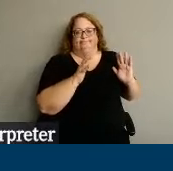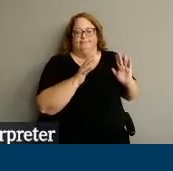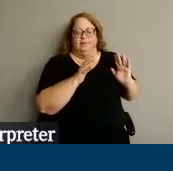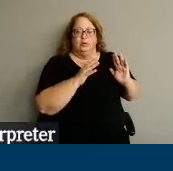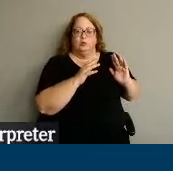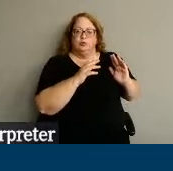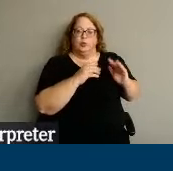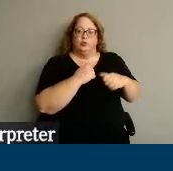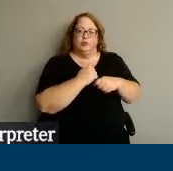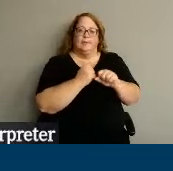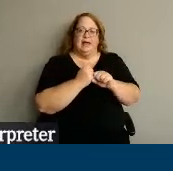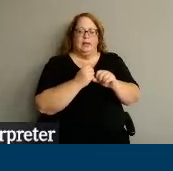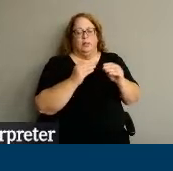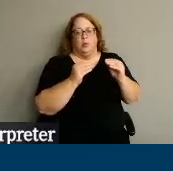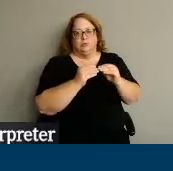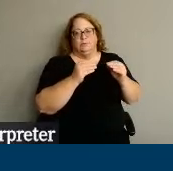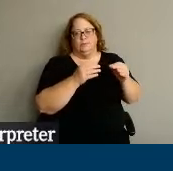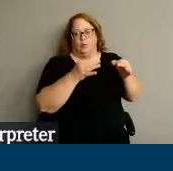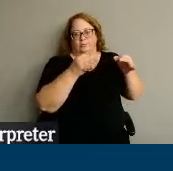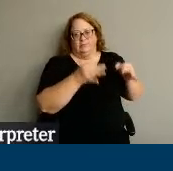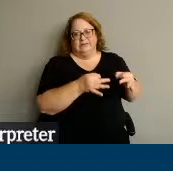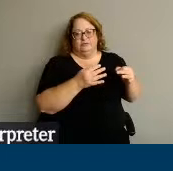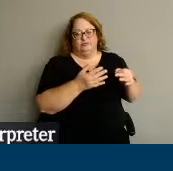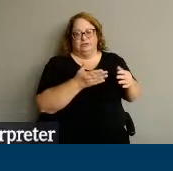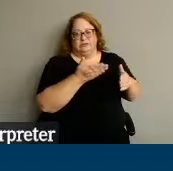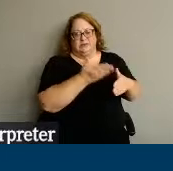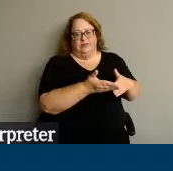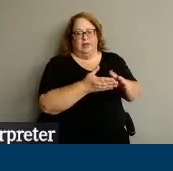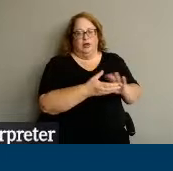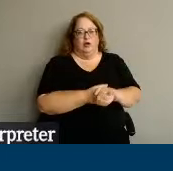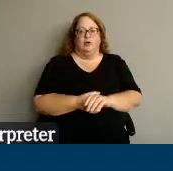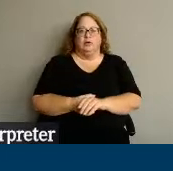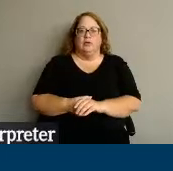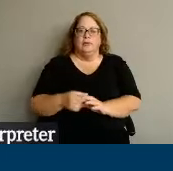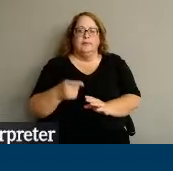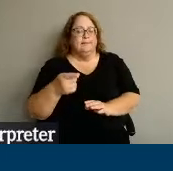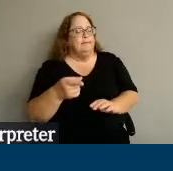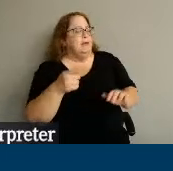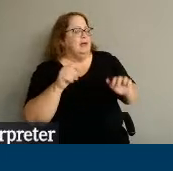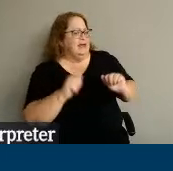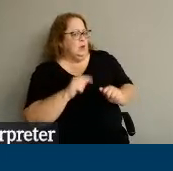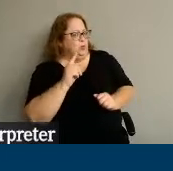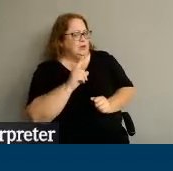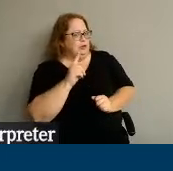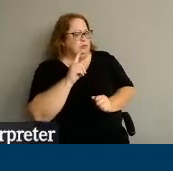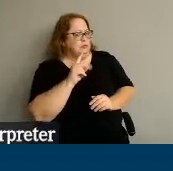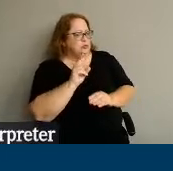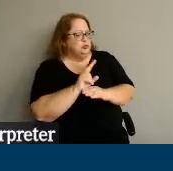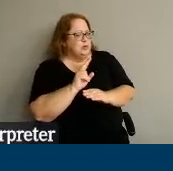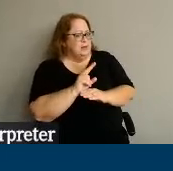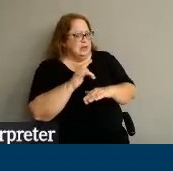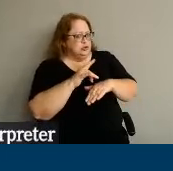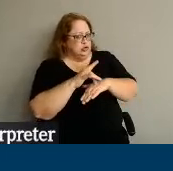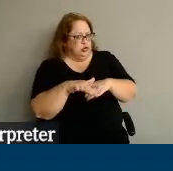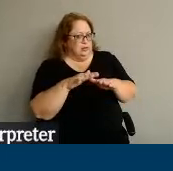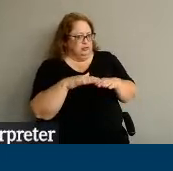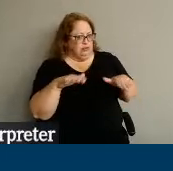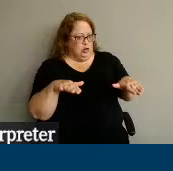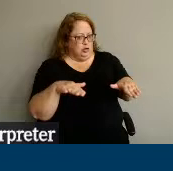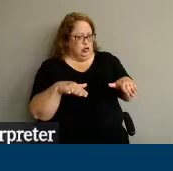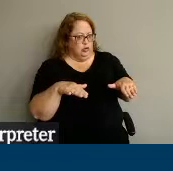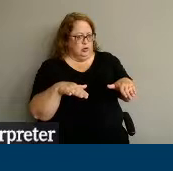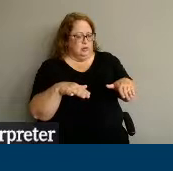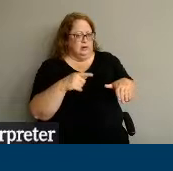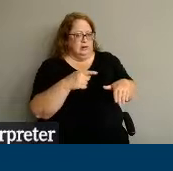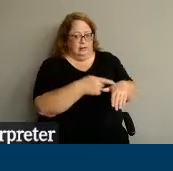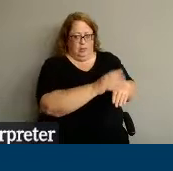of being able to make those more unilateral decisions. Can we utilize early childhood, the ones